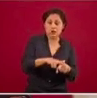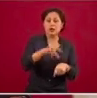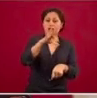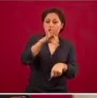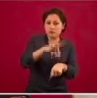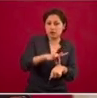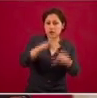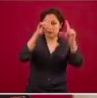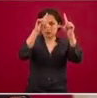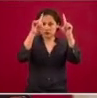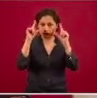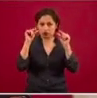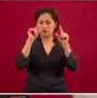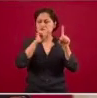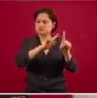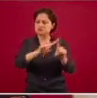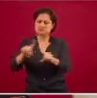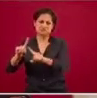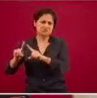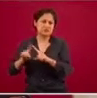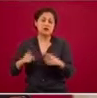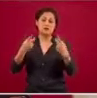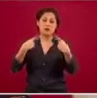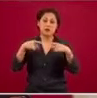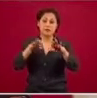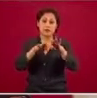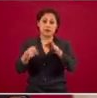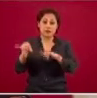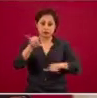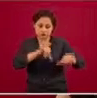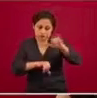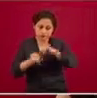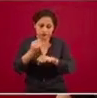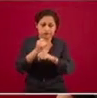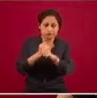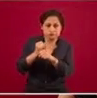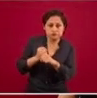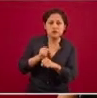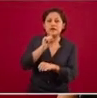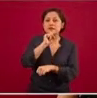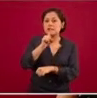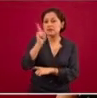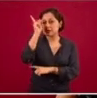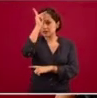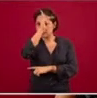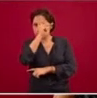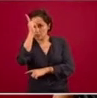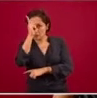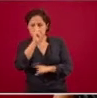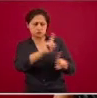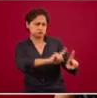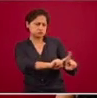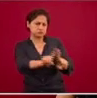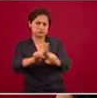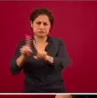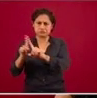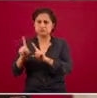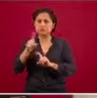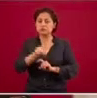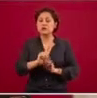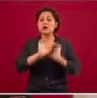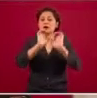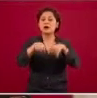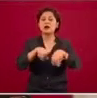98,000 workers, doctors, nurses, chemists, psychologists, who are